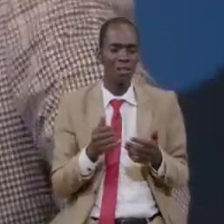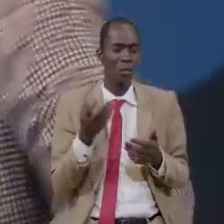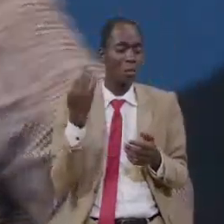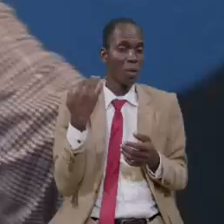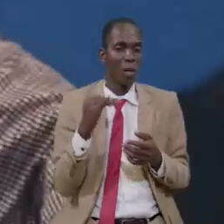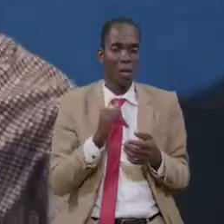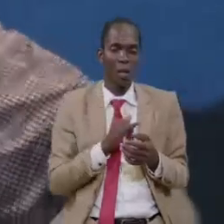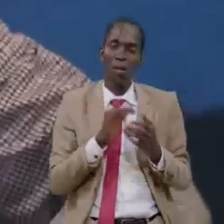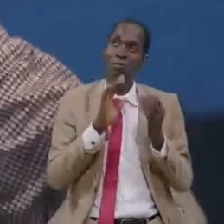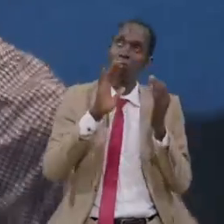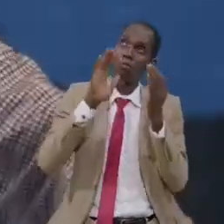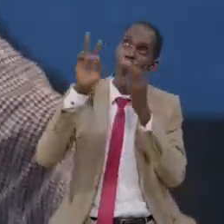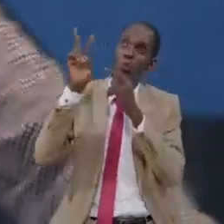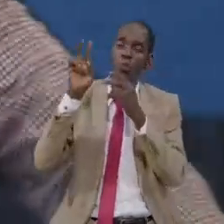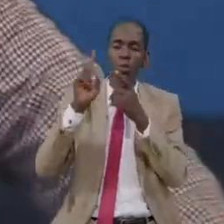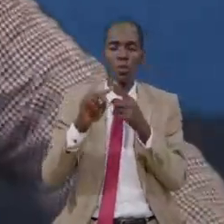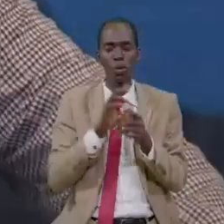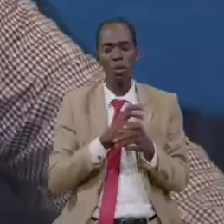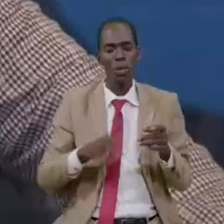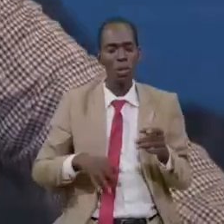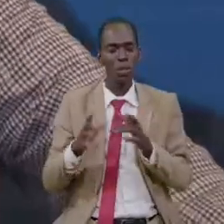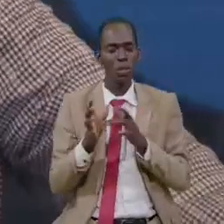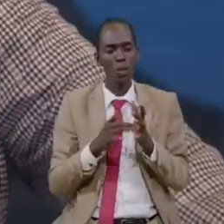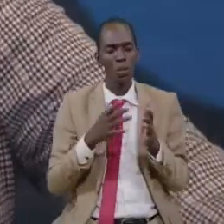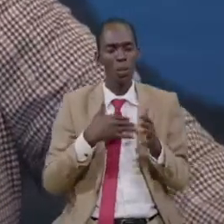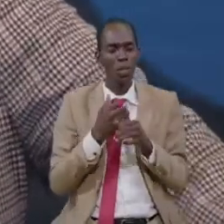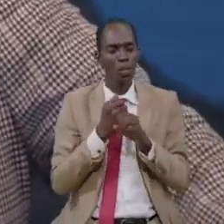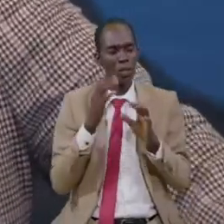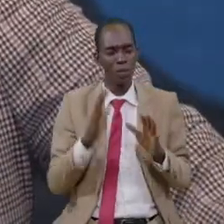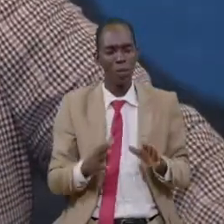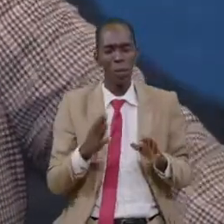Jesus, my Savior, my only Savior.